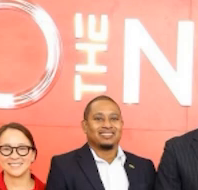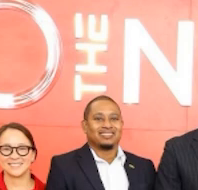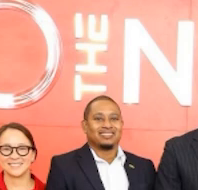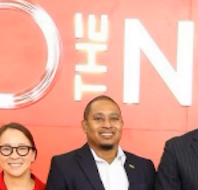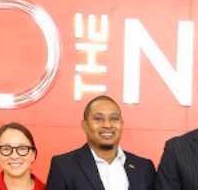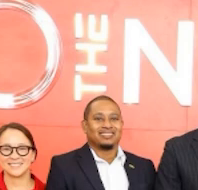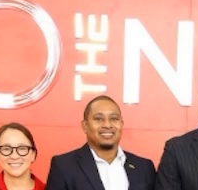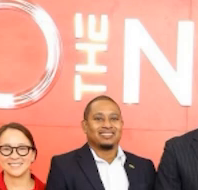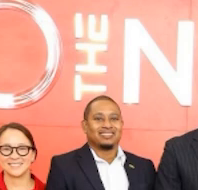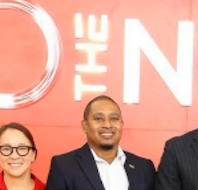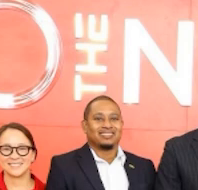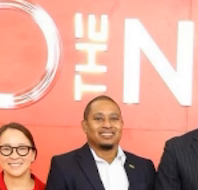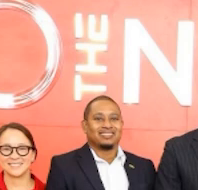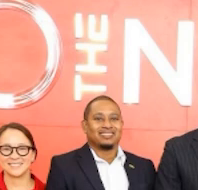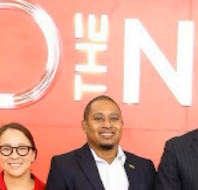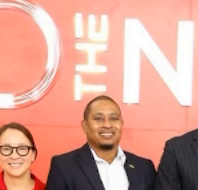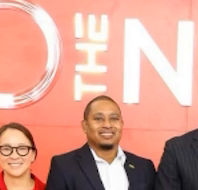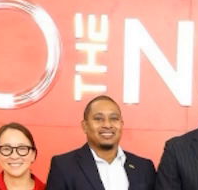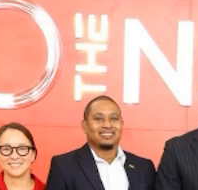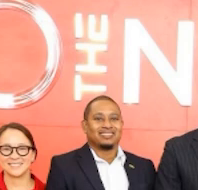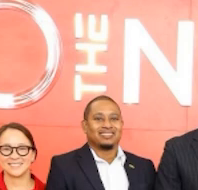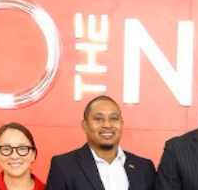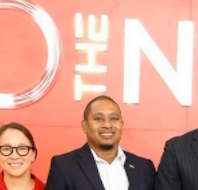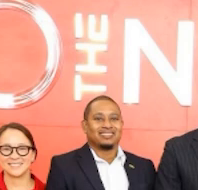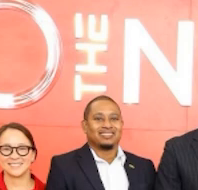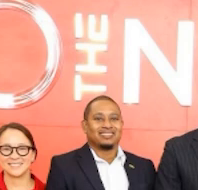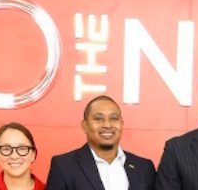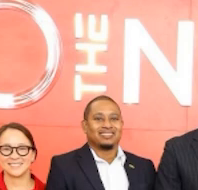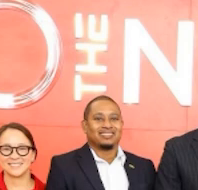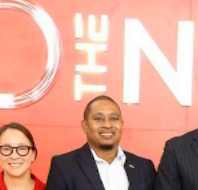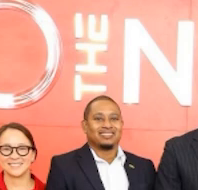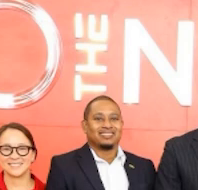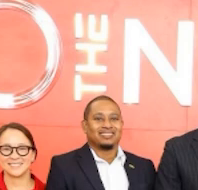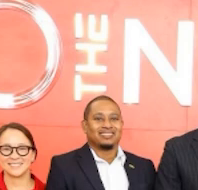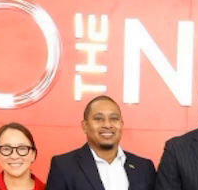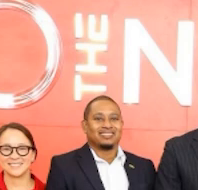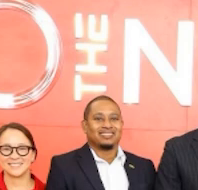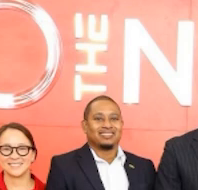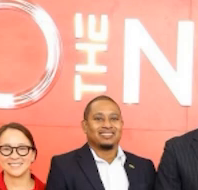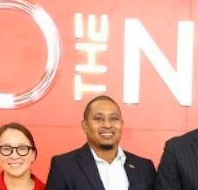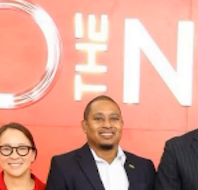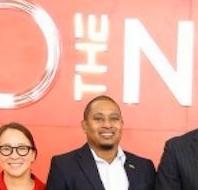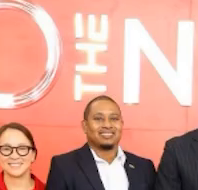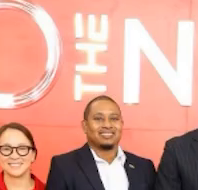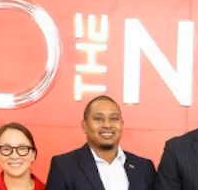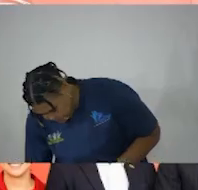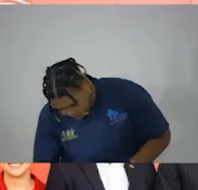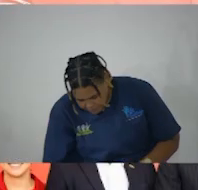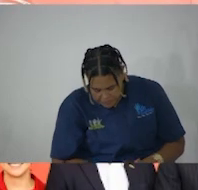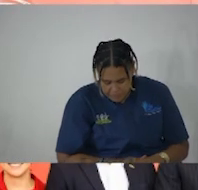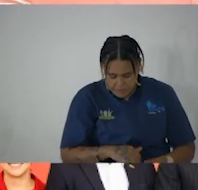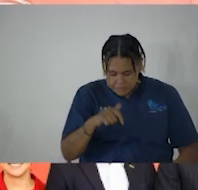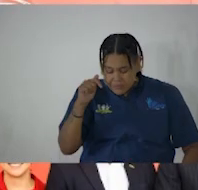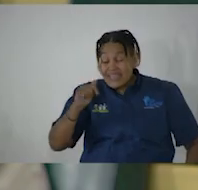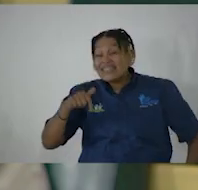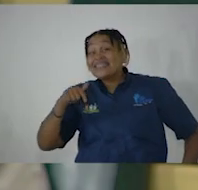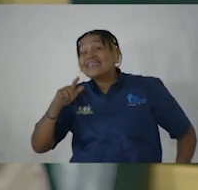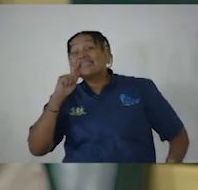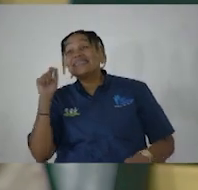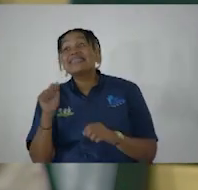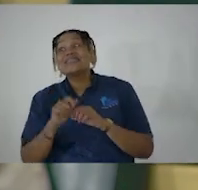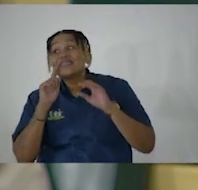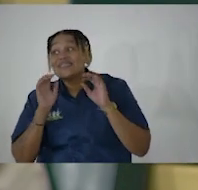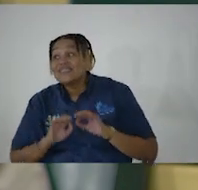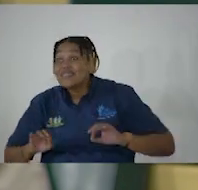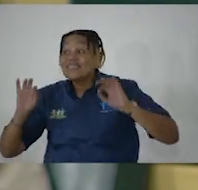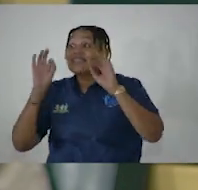the construction of a new sugar factory and refinery. This is a